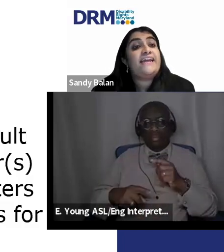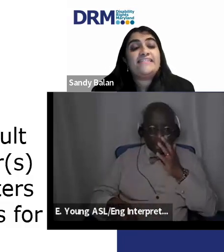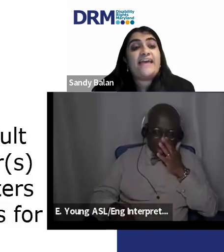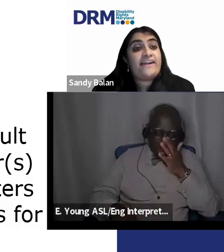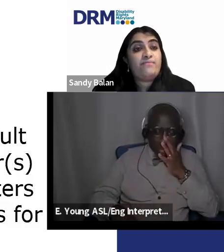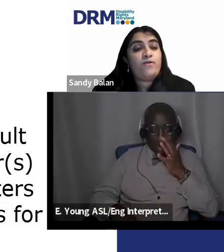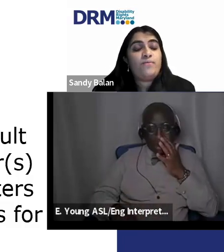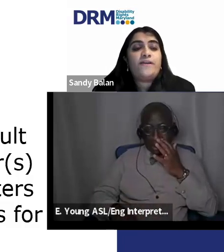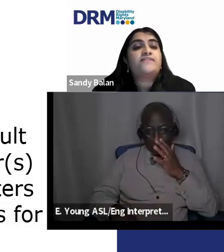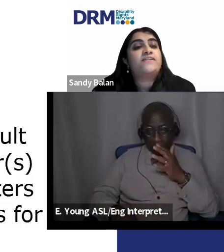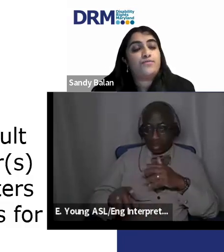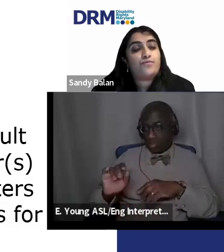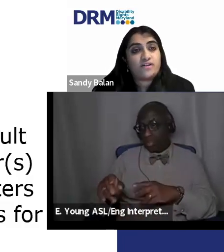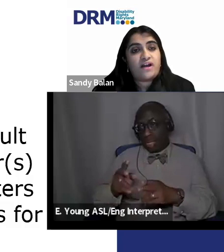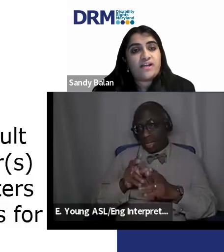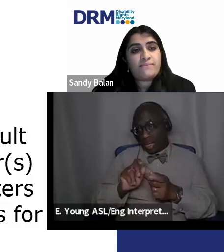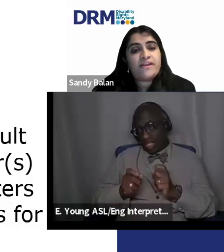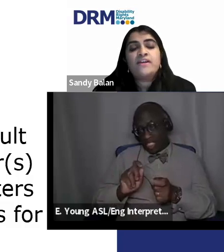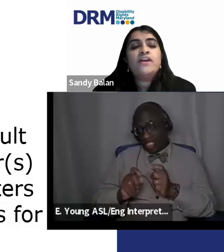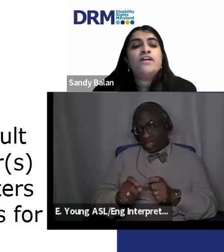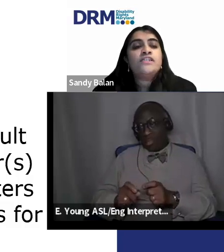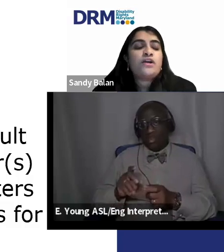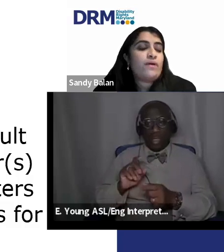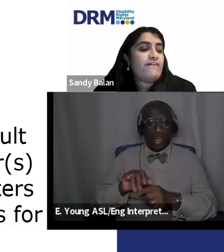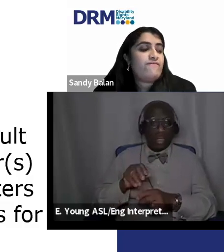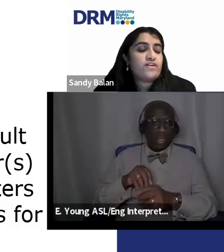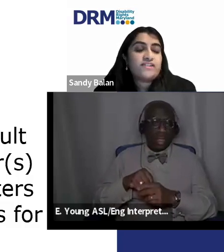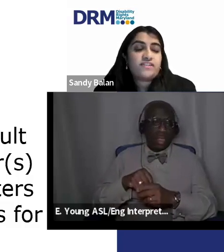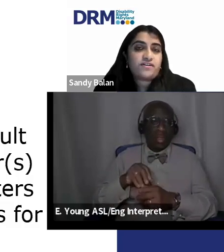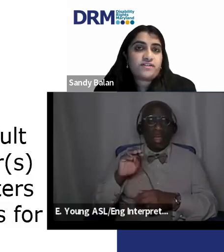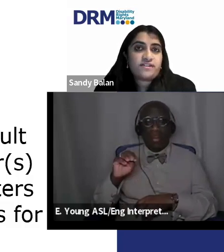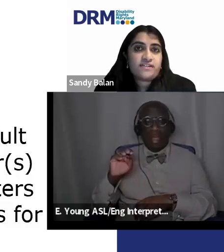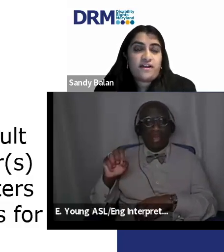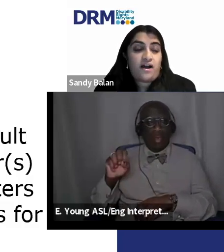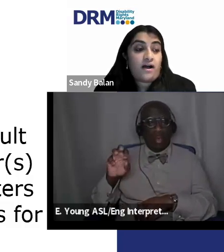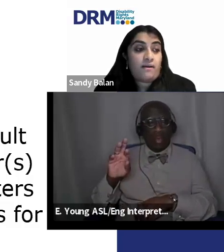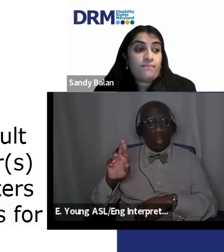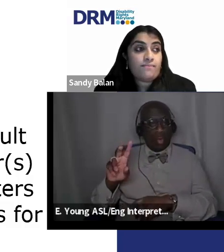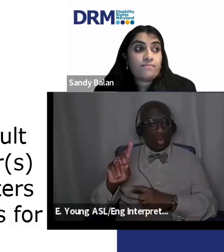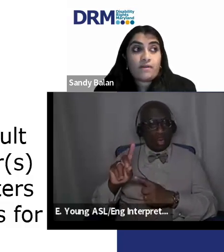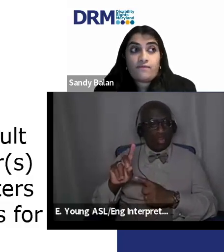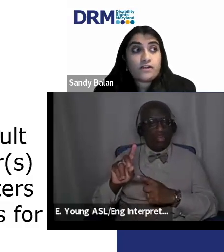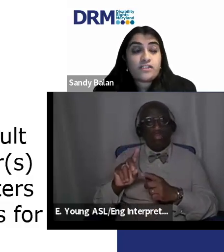is that it is editable because it is a Word document. So if for a certain